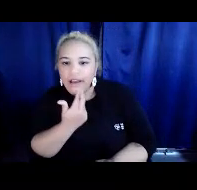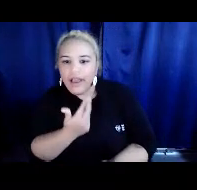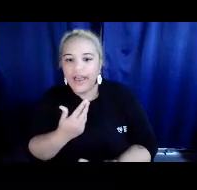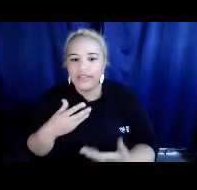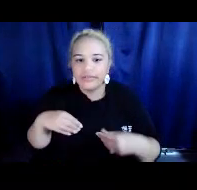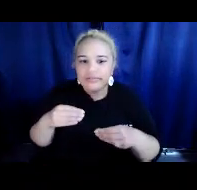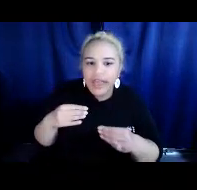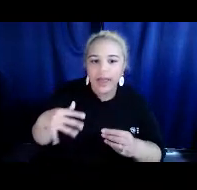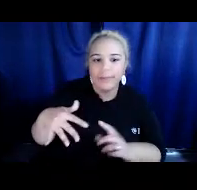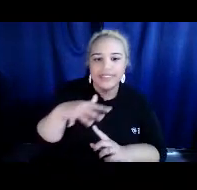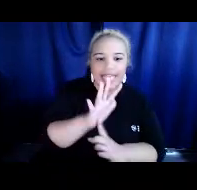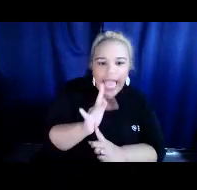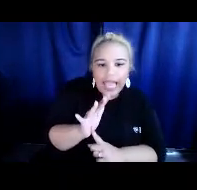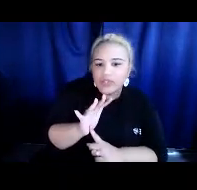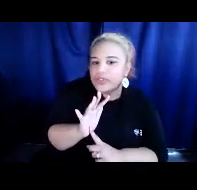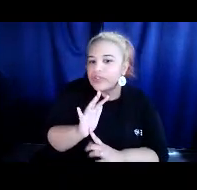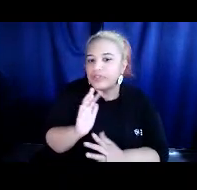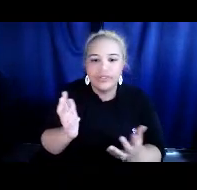requiring